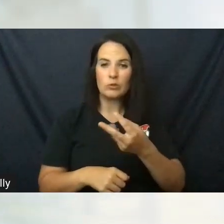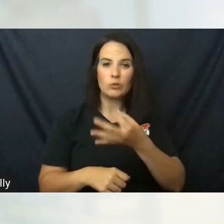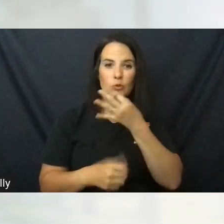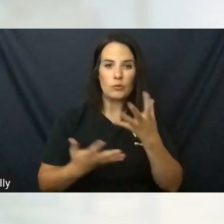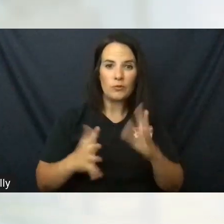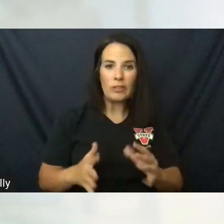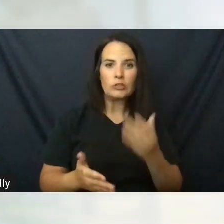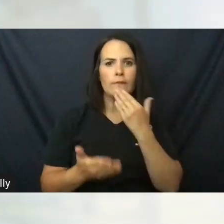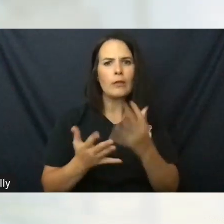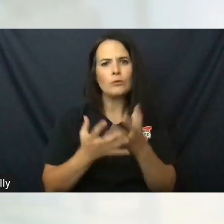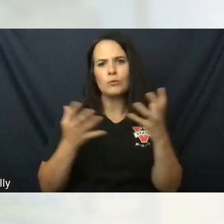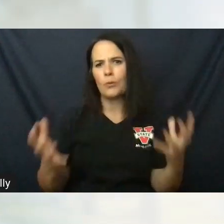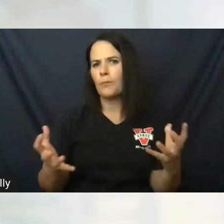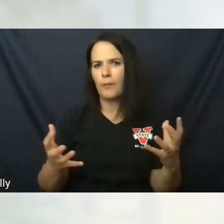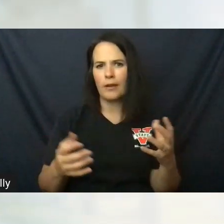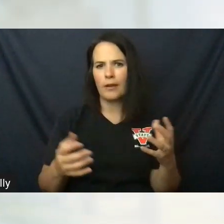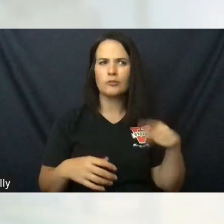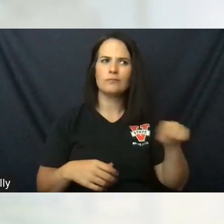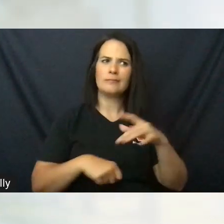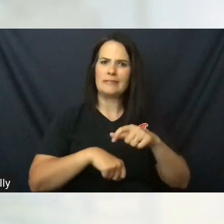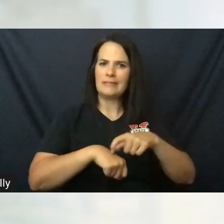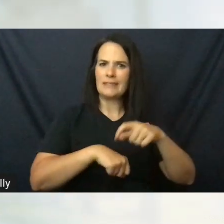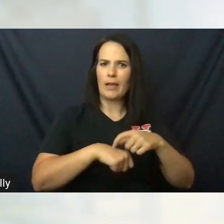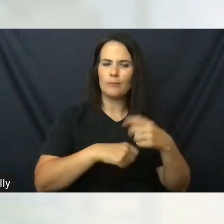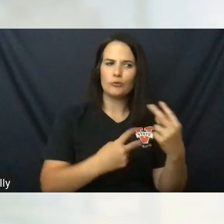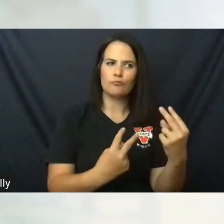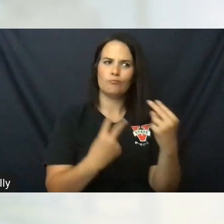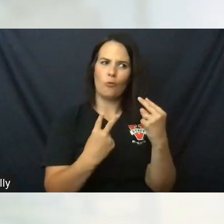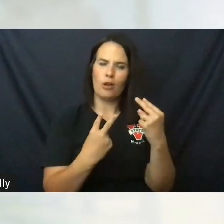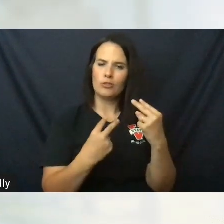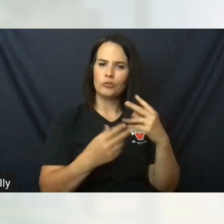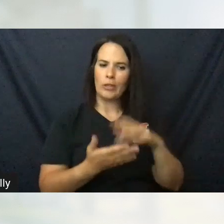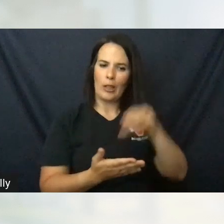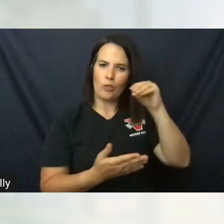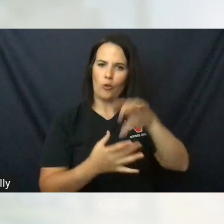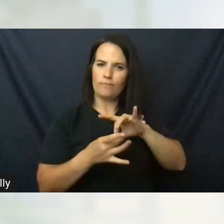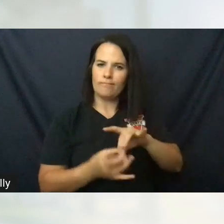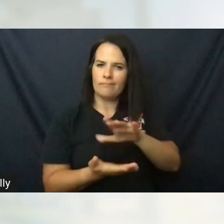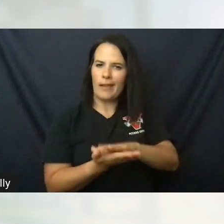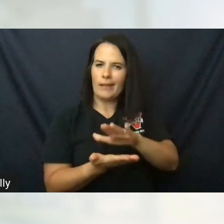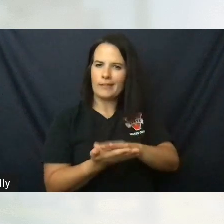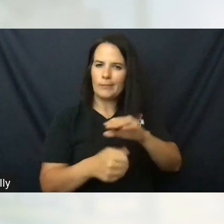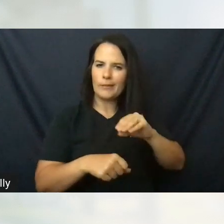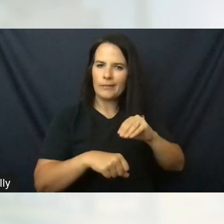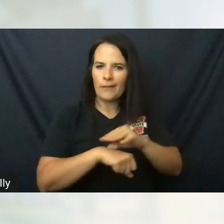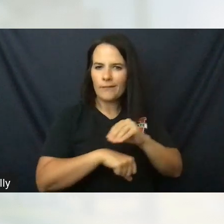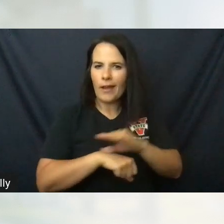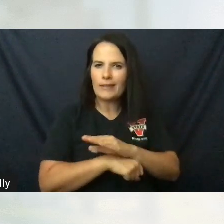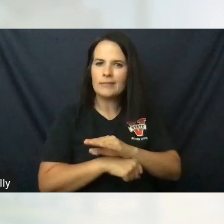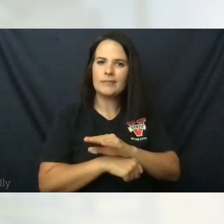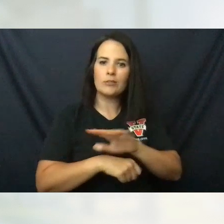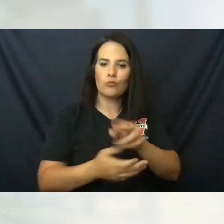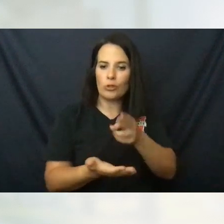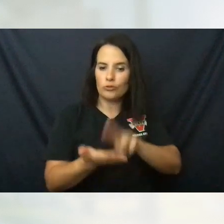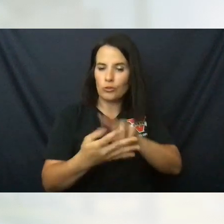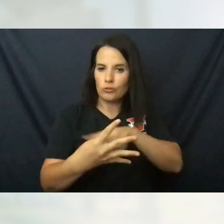you so much for everybody taking the time to come and learn about academic advising and registration scheduling. If you have